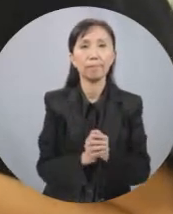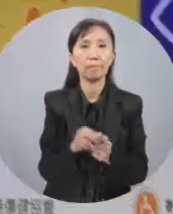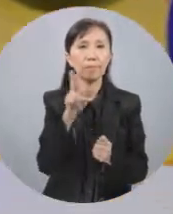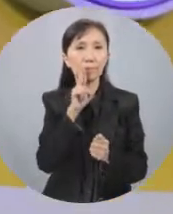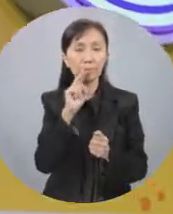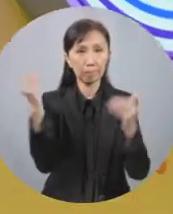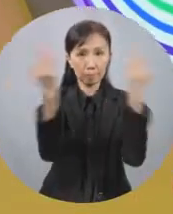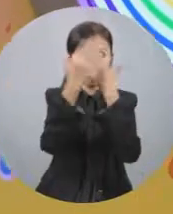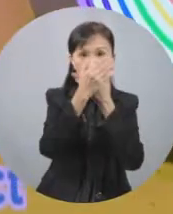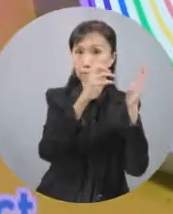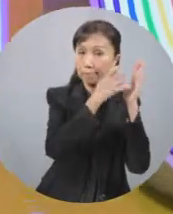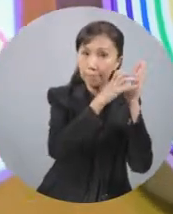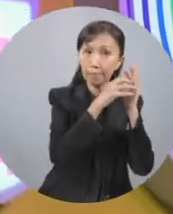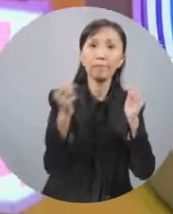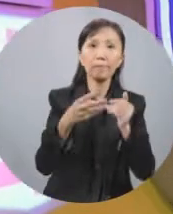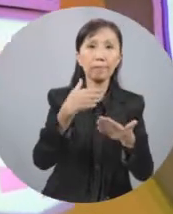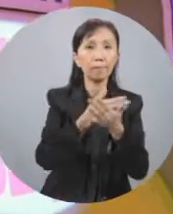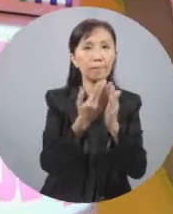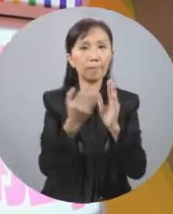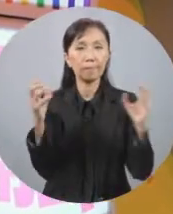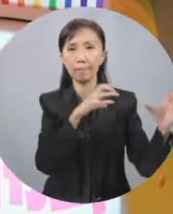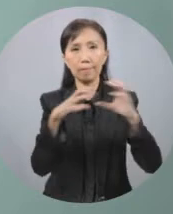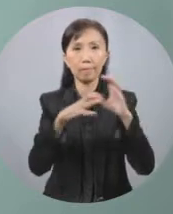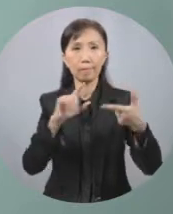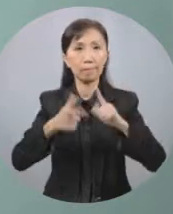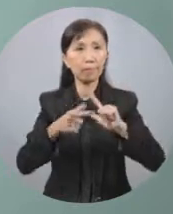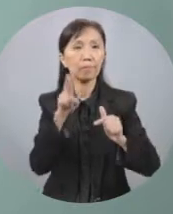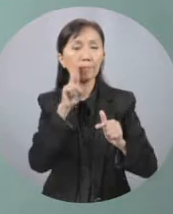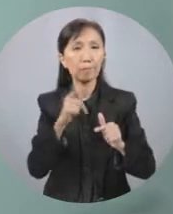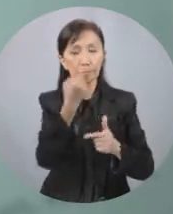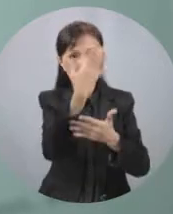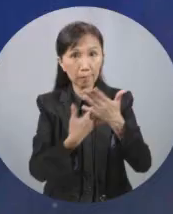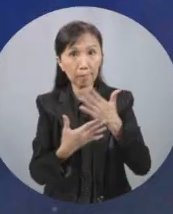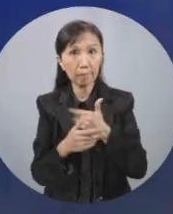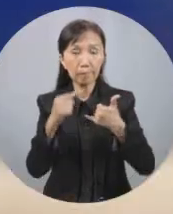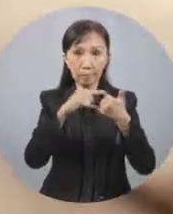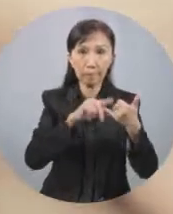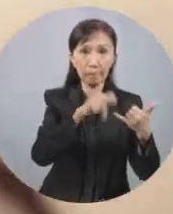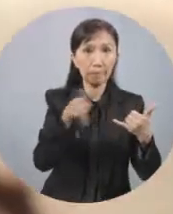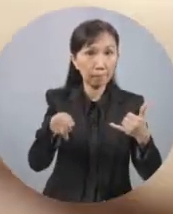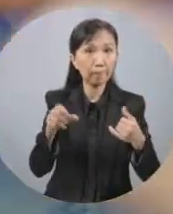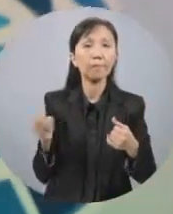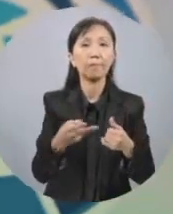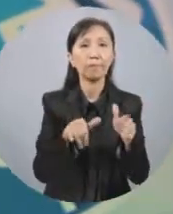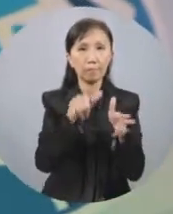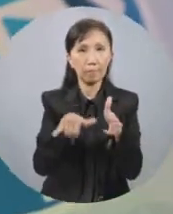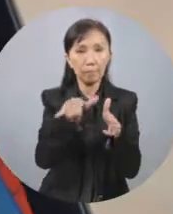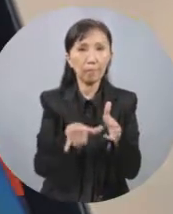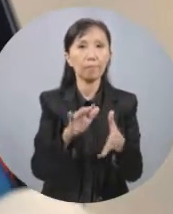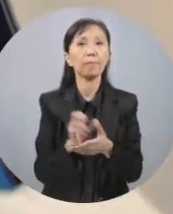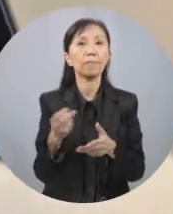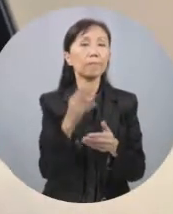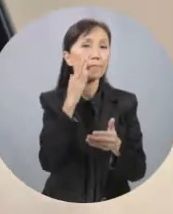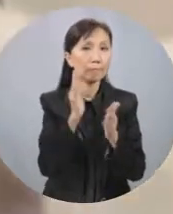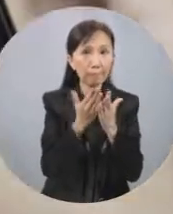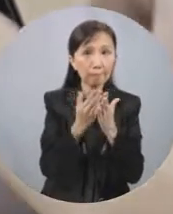opportunities through different media such as television and radio programmes and different communication channels including websites, mobile